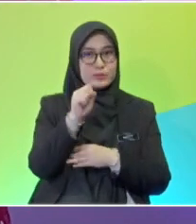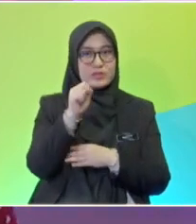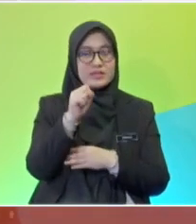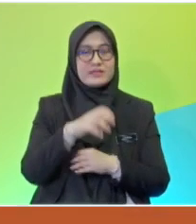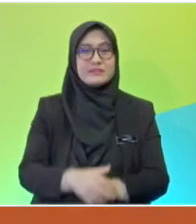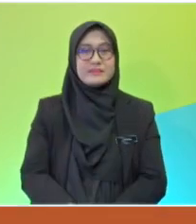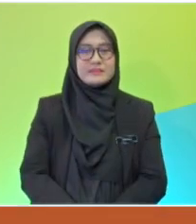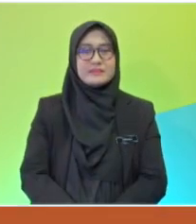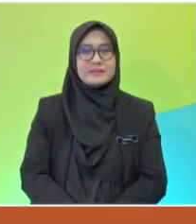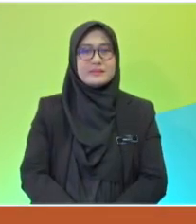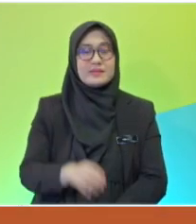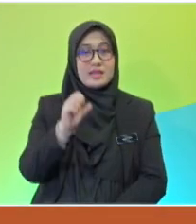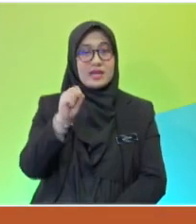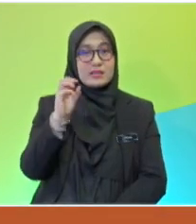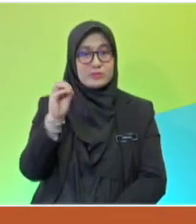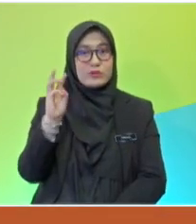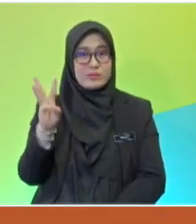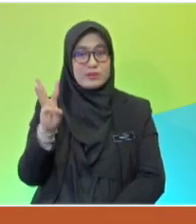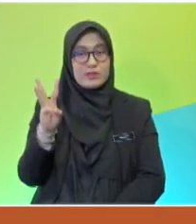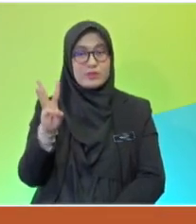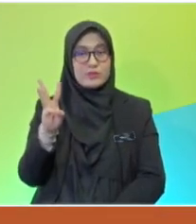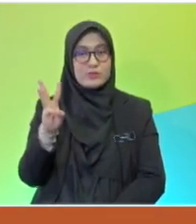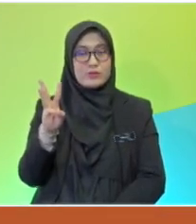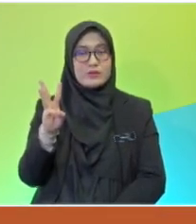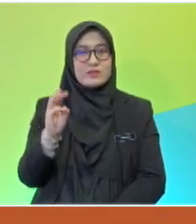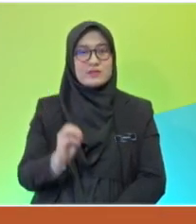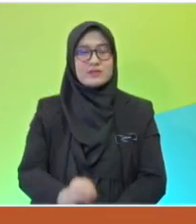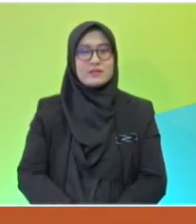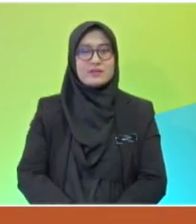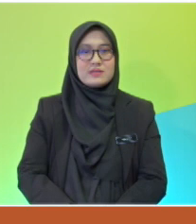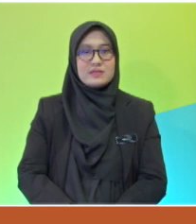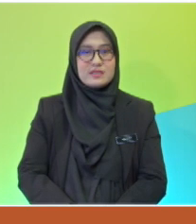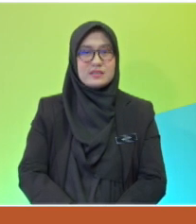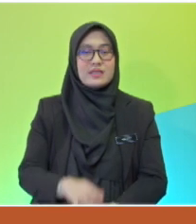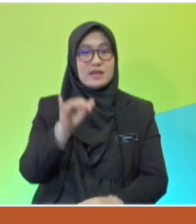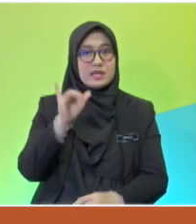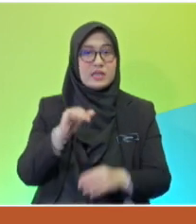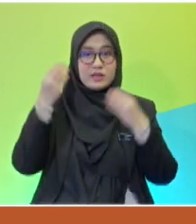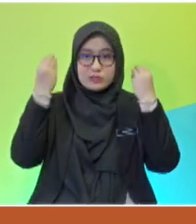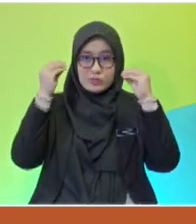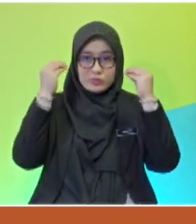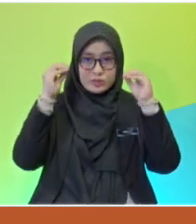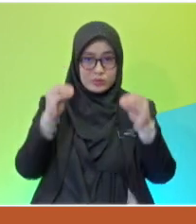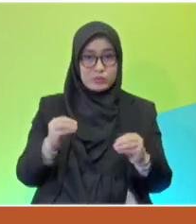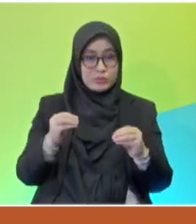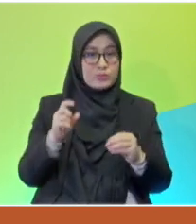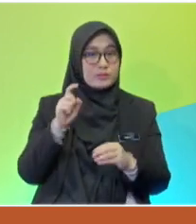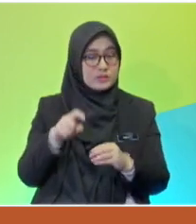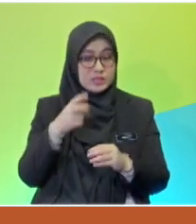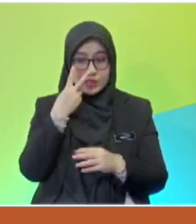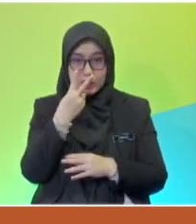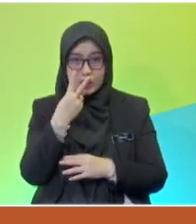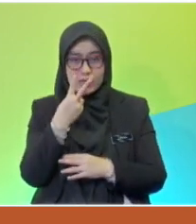we have the SOW, which is the scheme of work, where teachers need to refer to whenever they plan their lessons, what